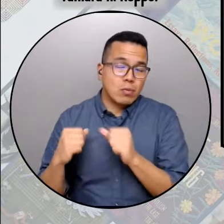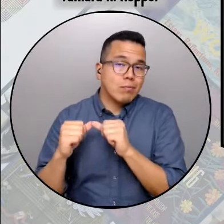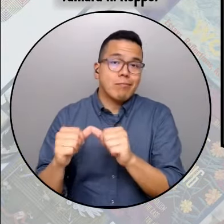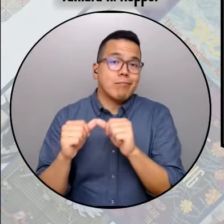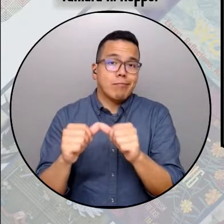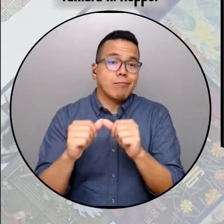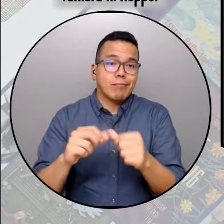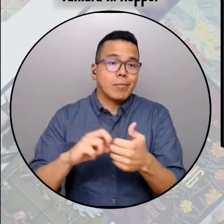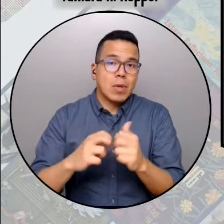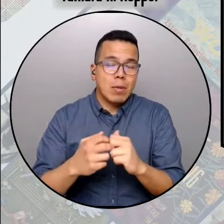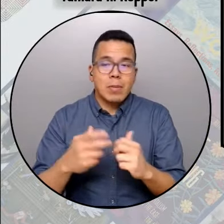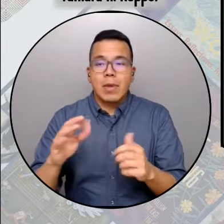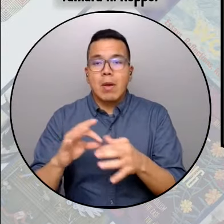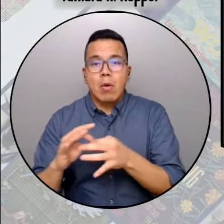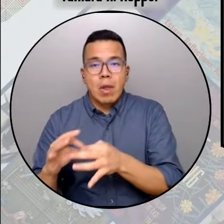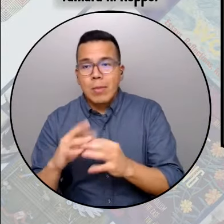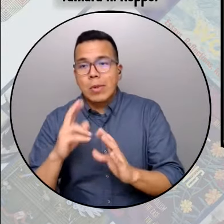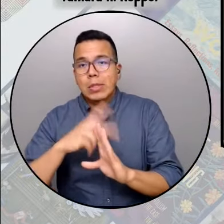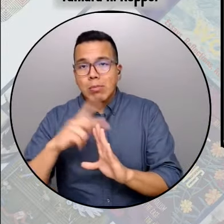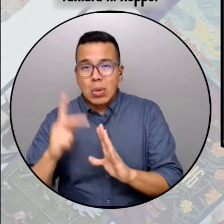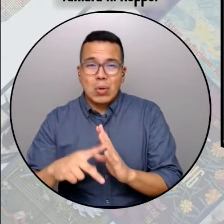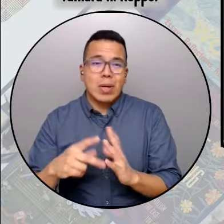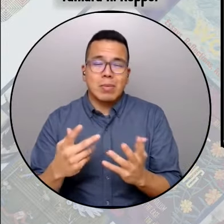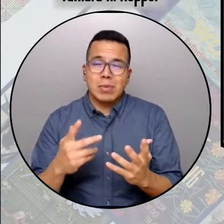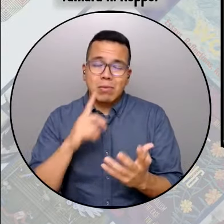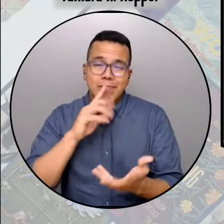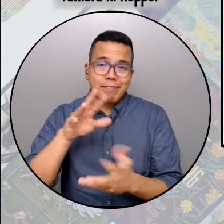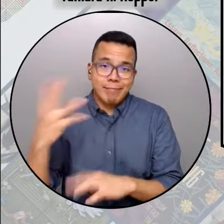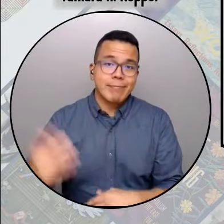right? Okay. So now